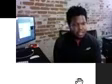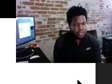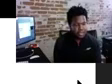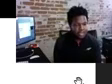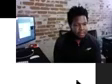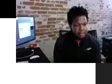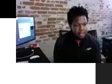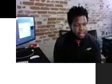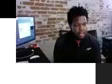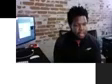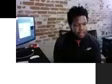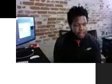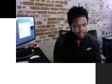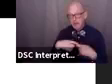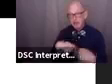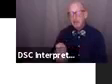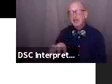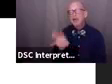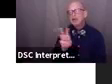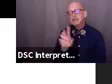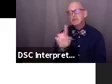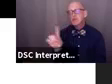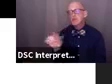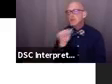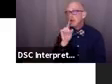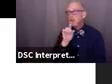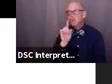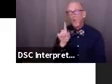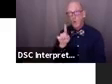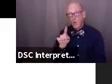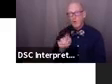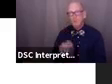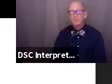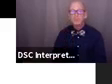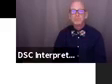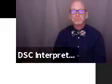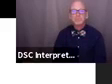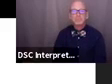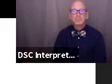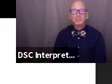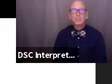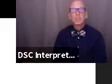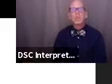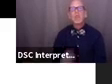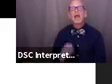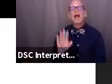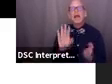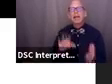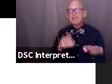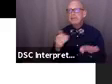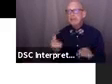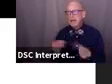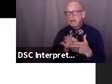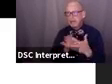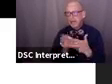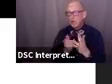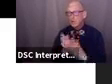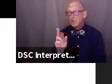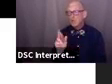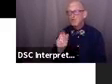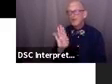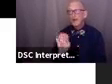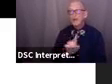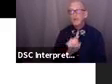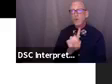and 611 unreported. Next slide. The death count by race,